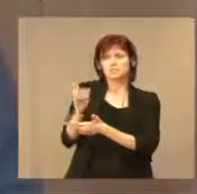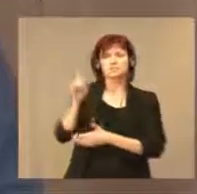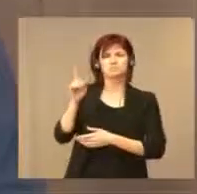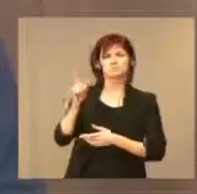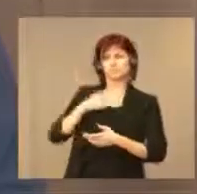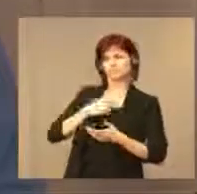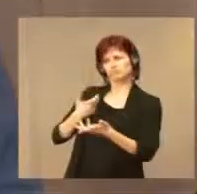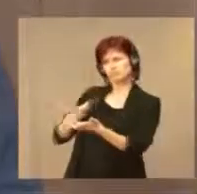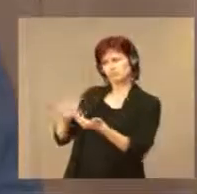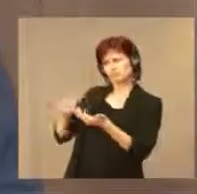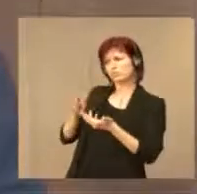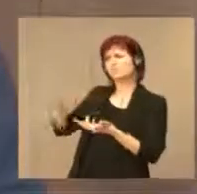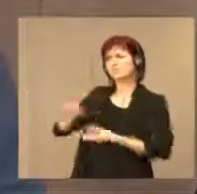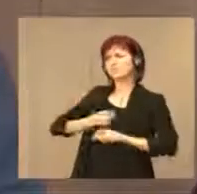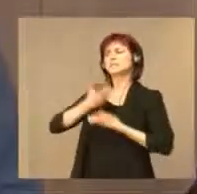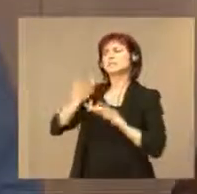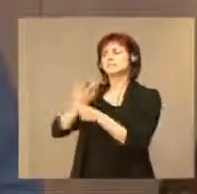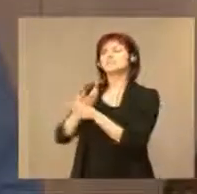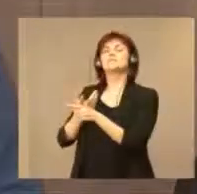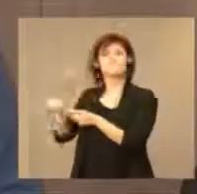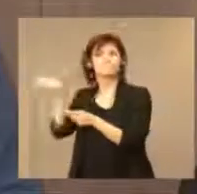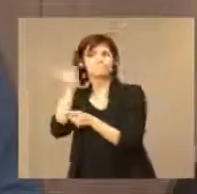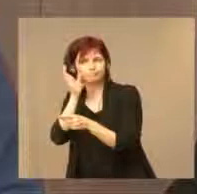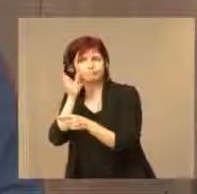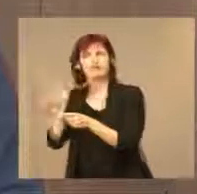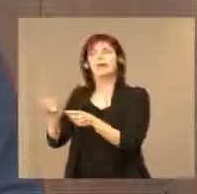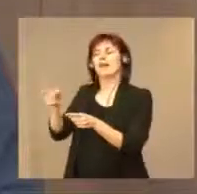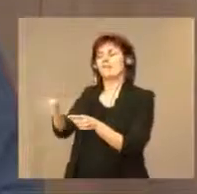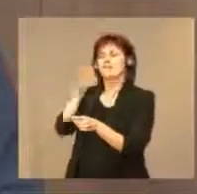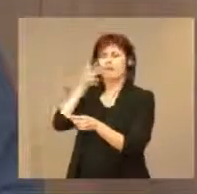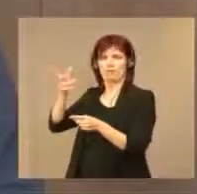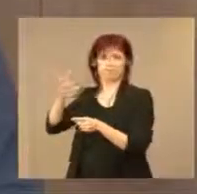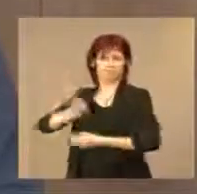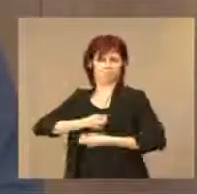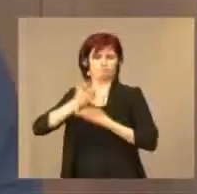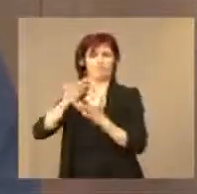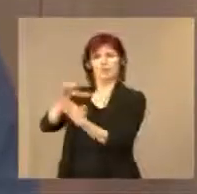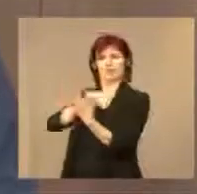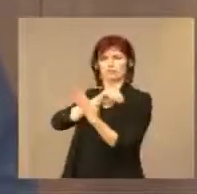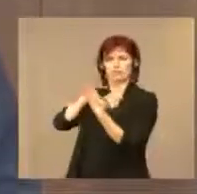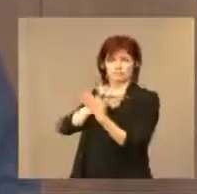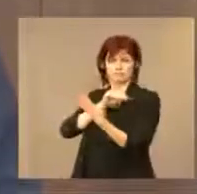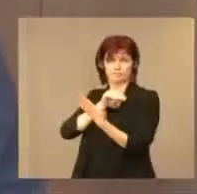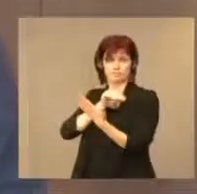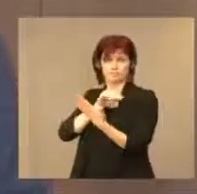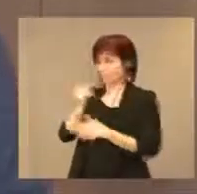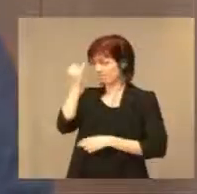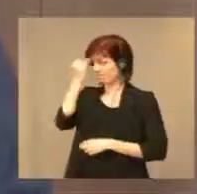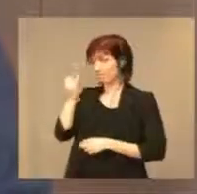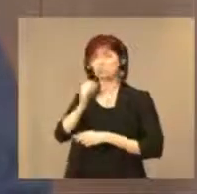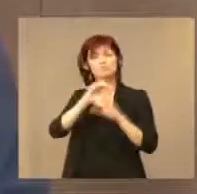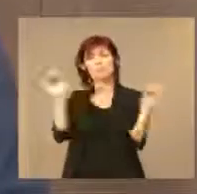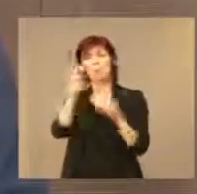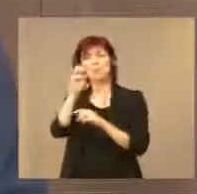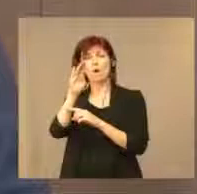And just as I say, you know, in people understanding what accessibility means, there would be no webinar if there were no